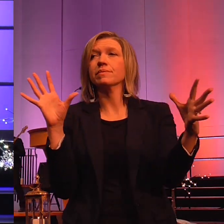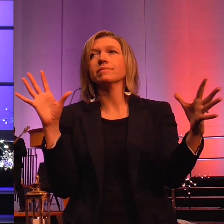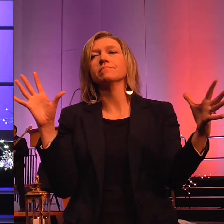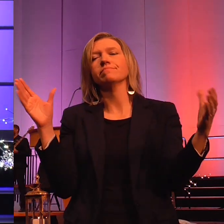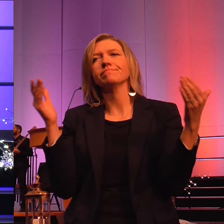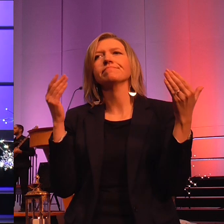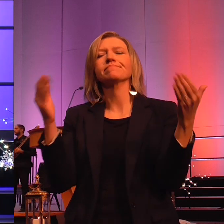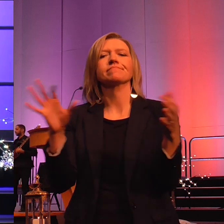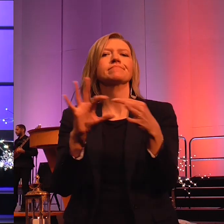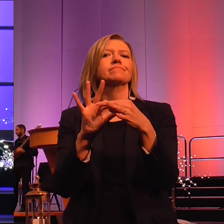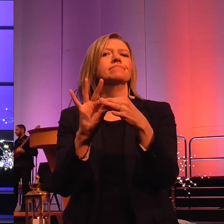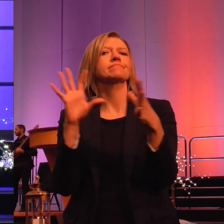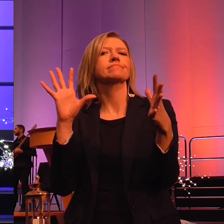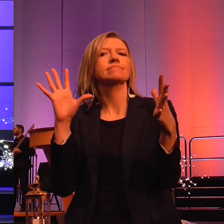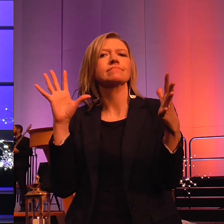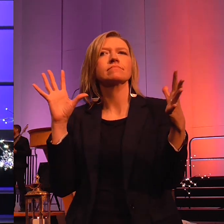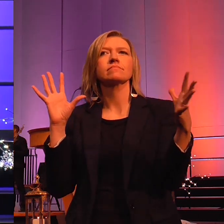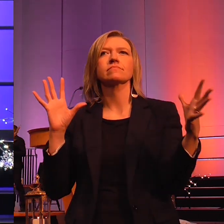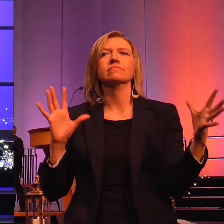go.